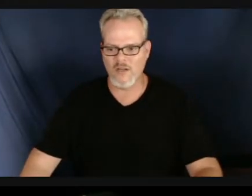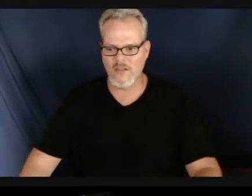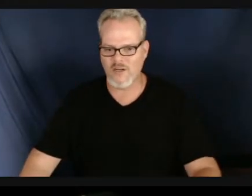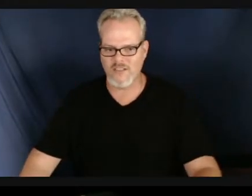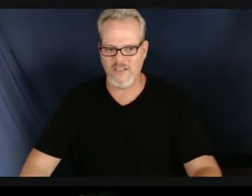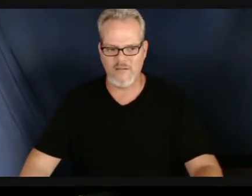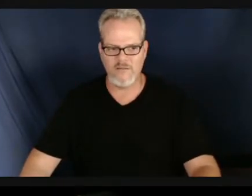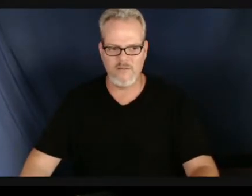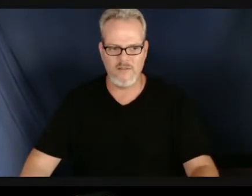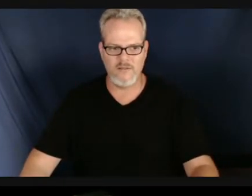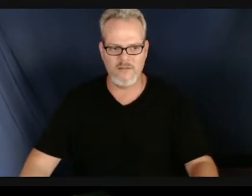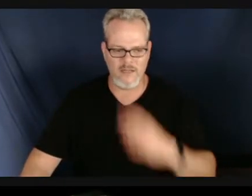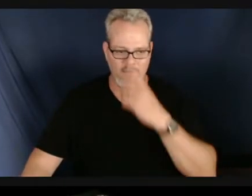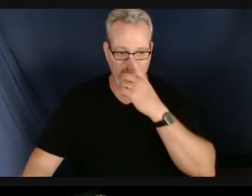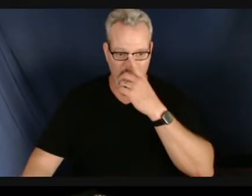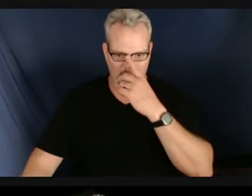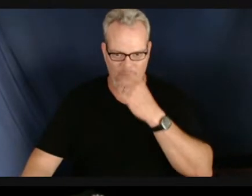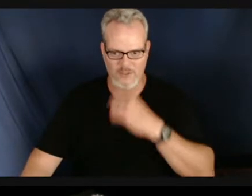And welcome back, Phil.